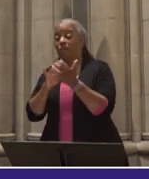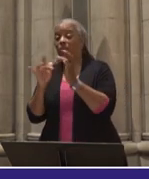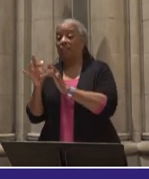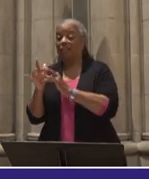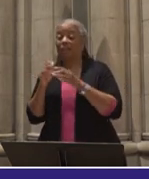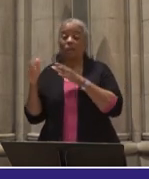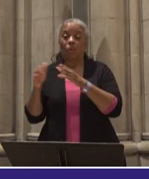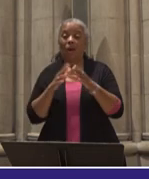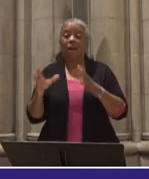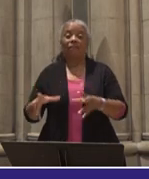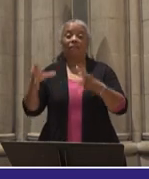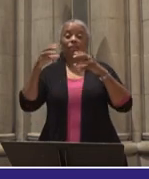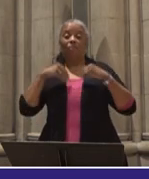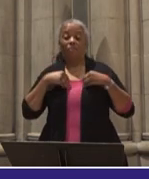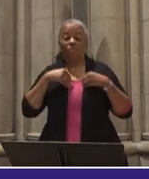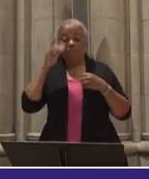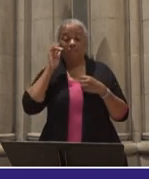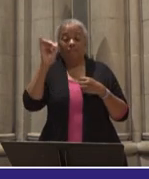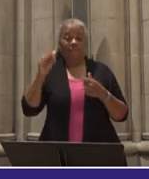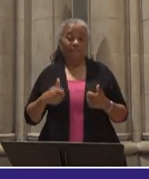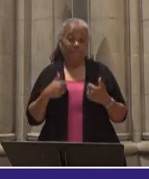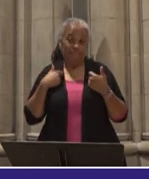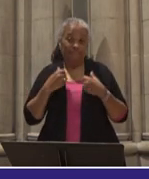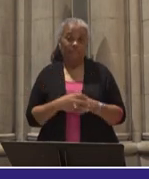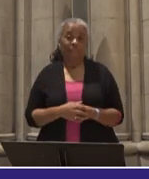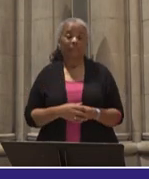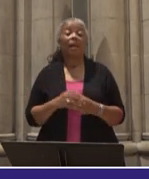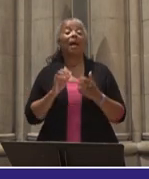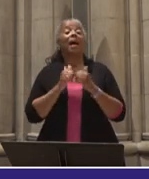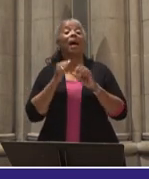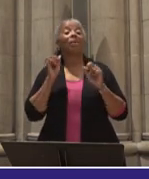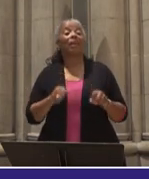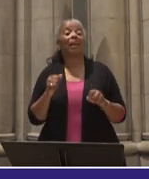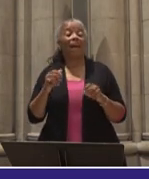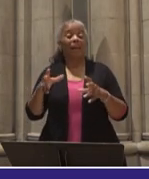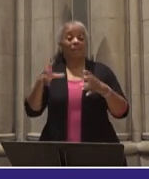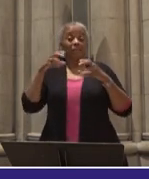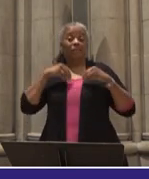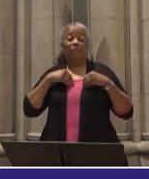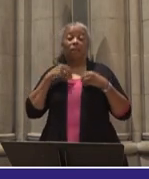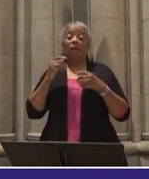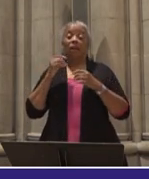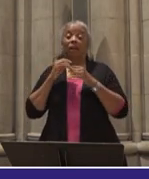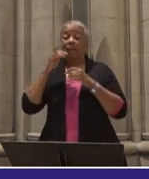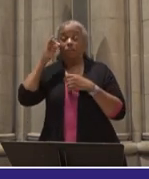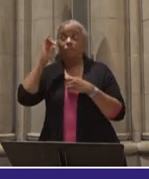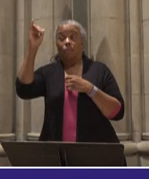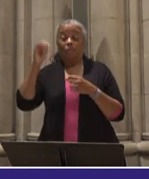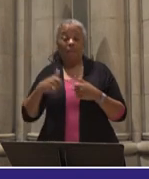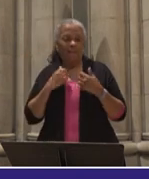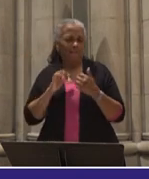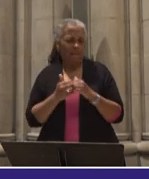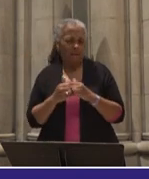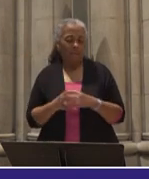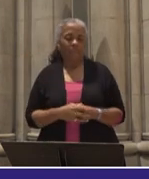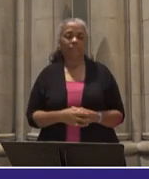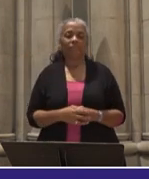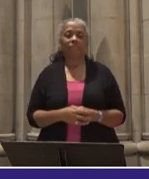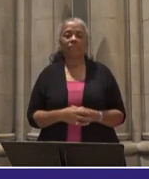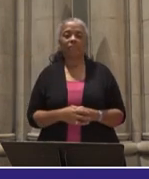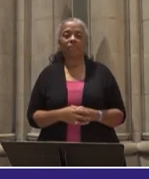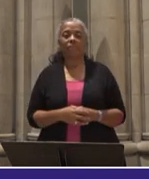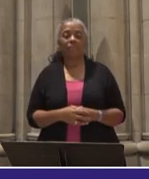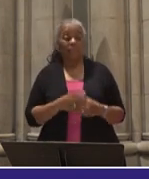of inheriting eternal life. How can I inherit eternal life? The rich man asked. Sell what you